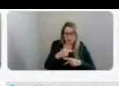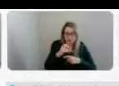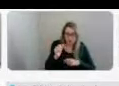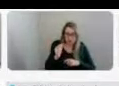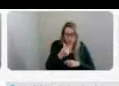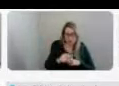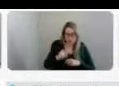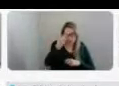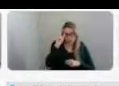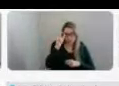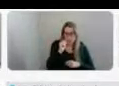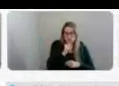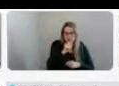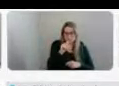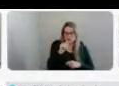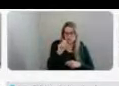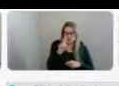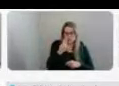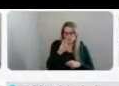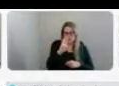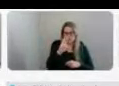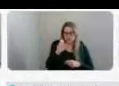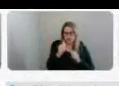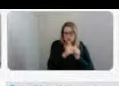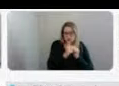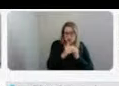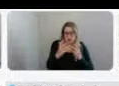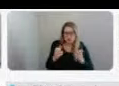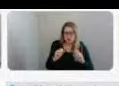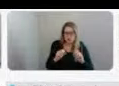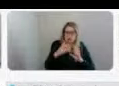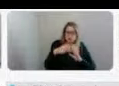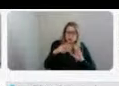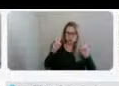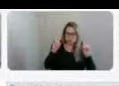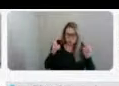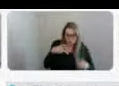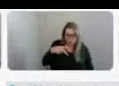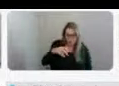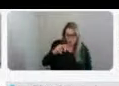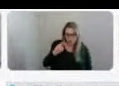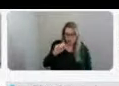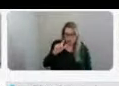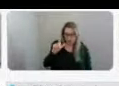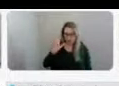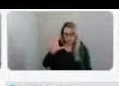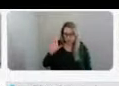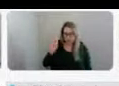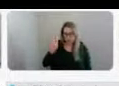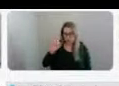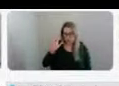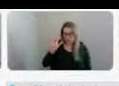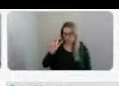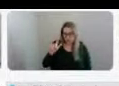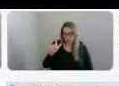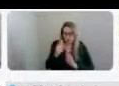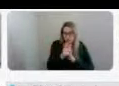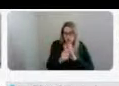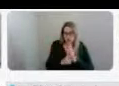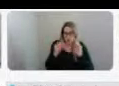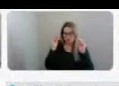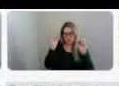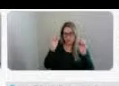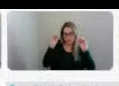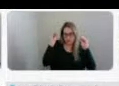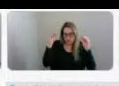arizona tribes together i want to read you a quote from pamela carlin who is a law professor at stanford it used to be the